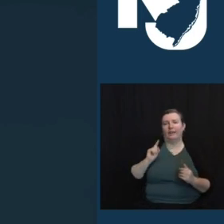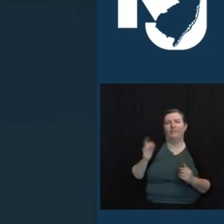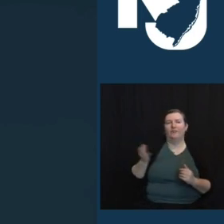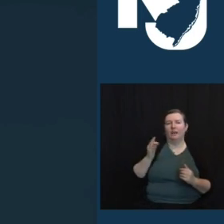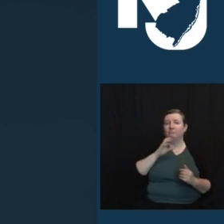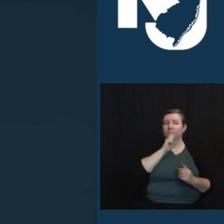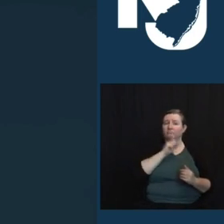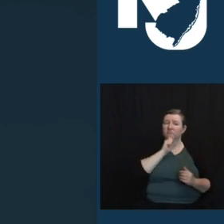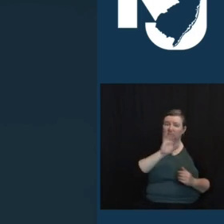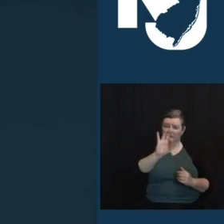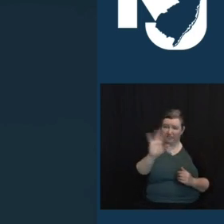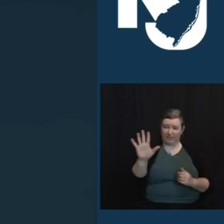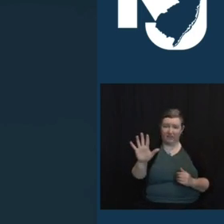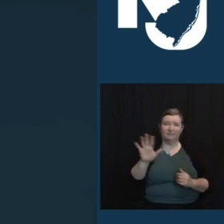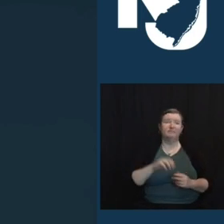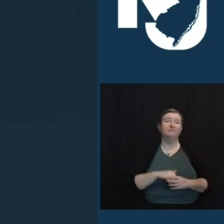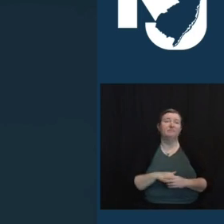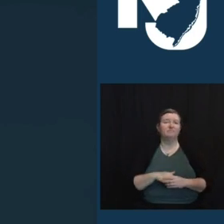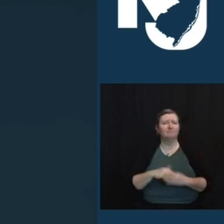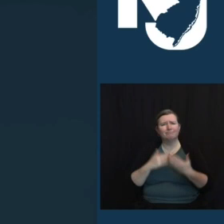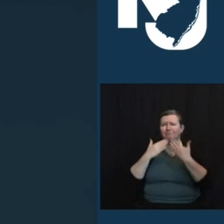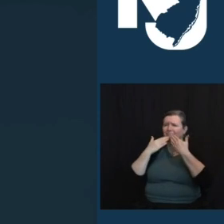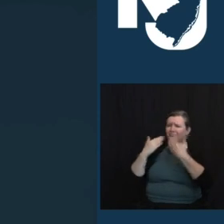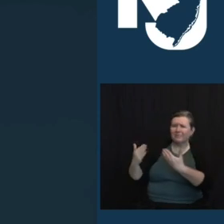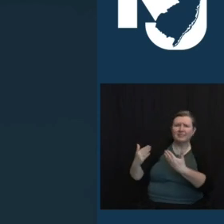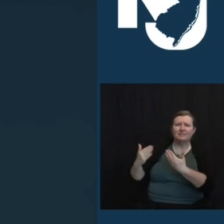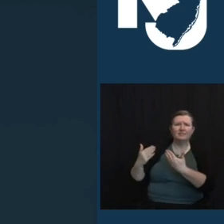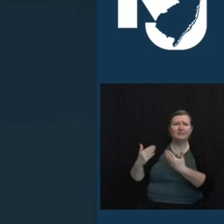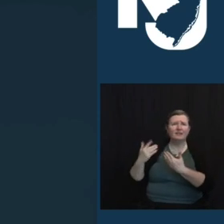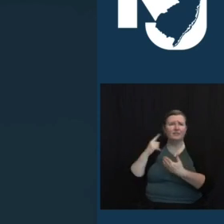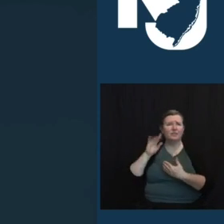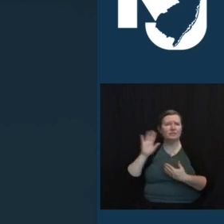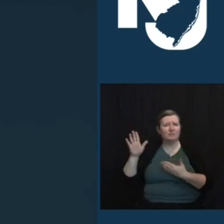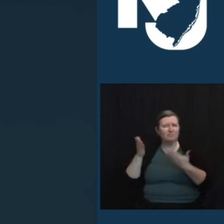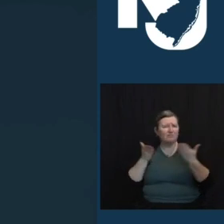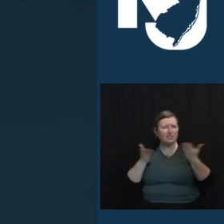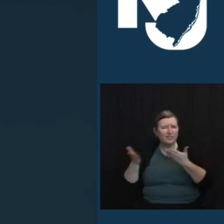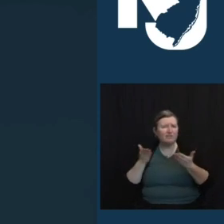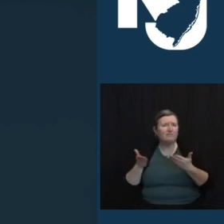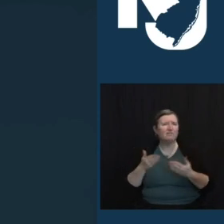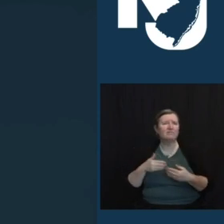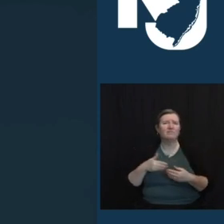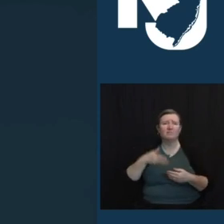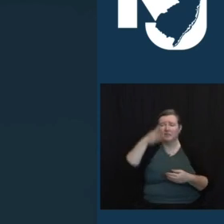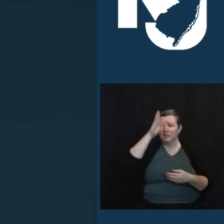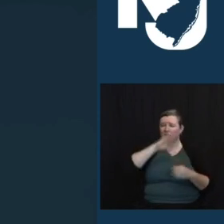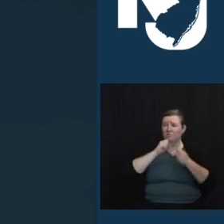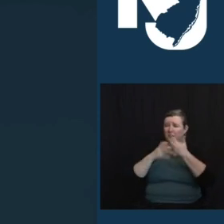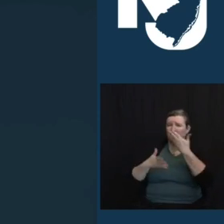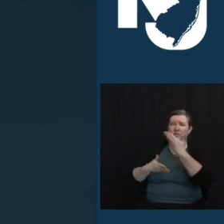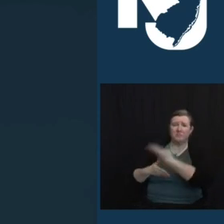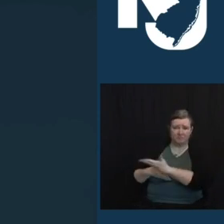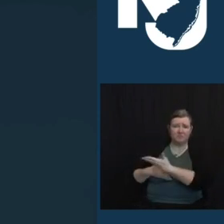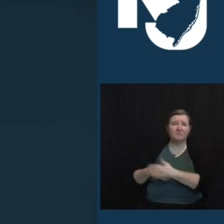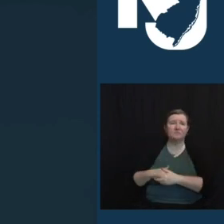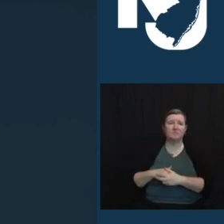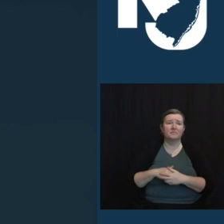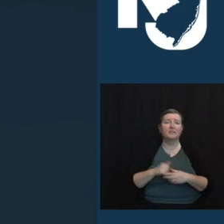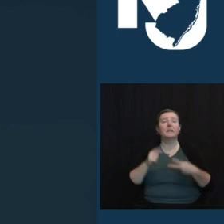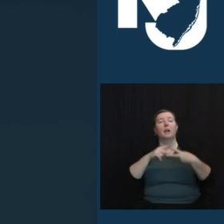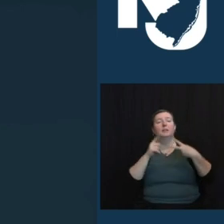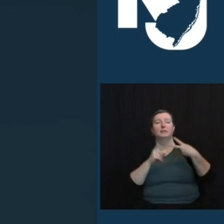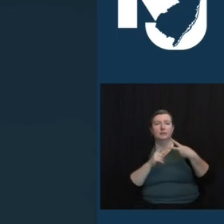95. We thank Lieutenant Colonel Robert Ashby for his service, and may God bless and watch over him. And a little bit closer to